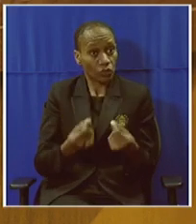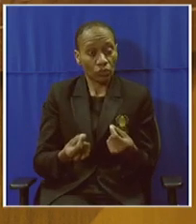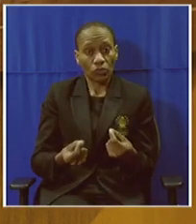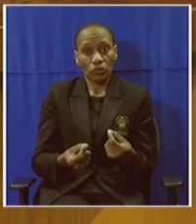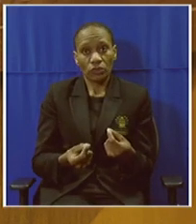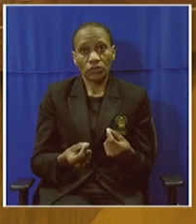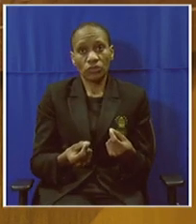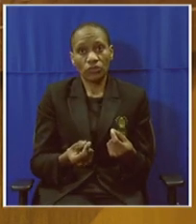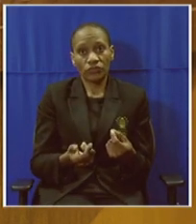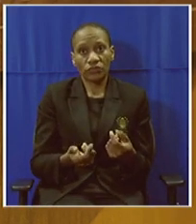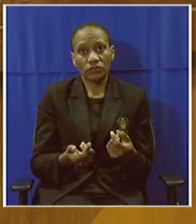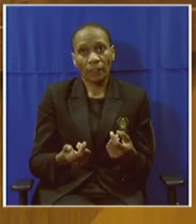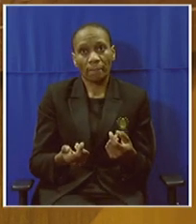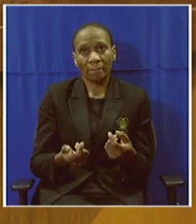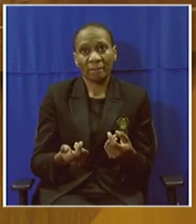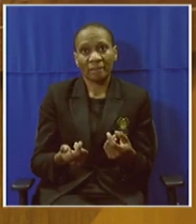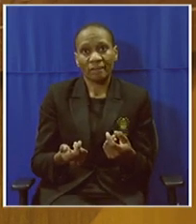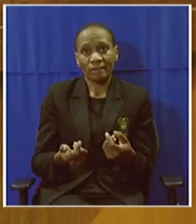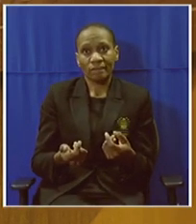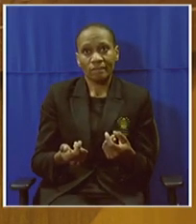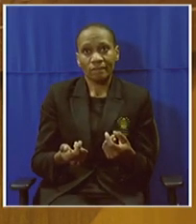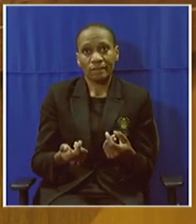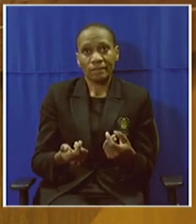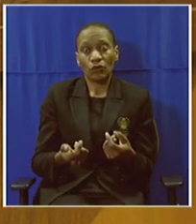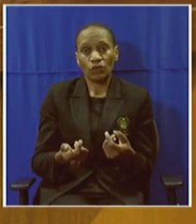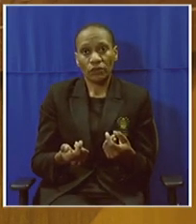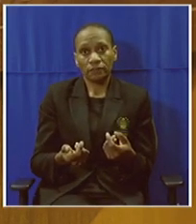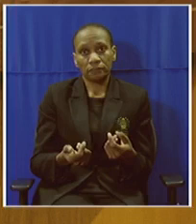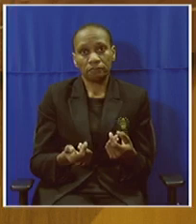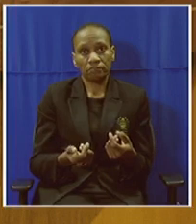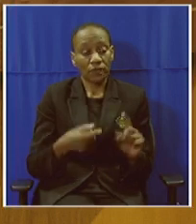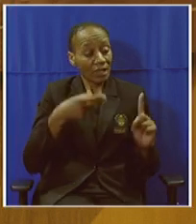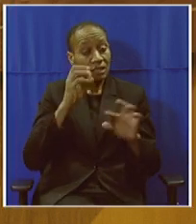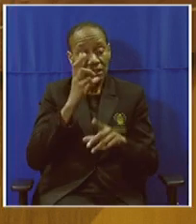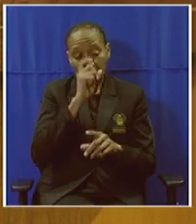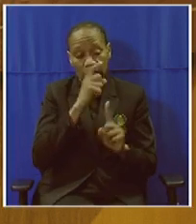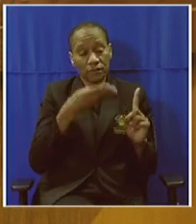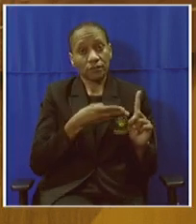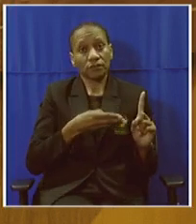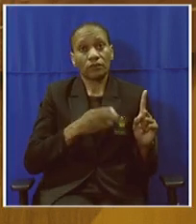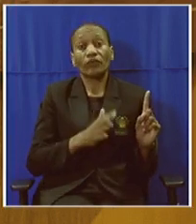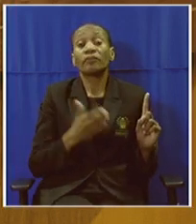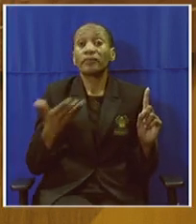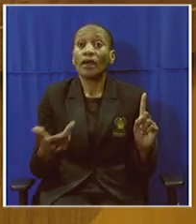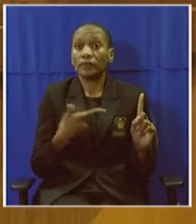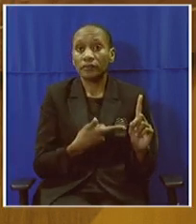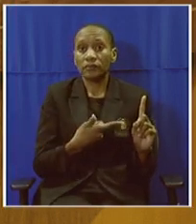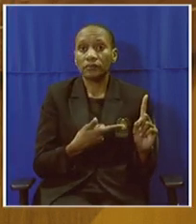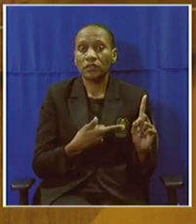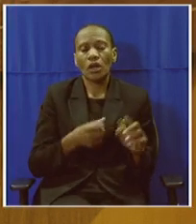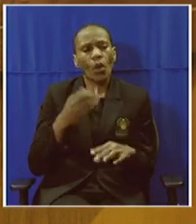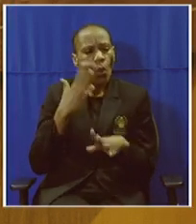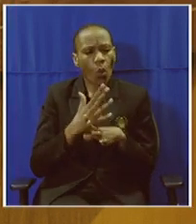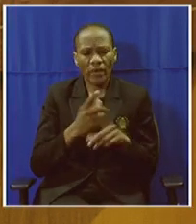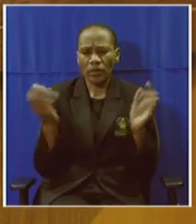Udadewethu Honorable Bavelile Hlongwa served in many leadership positions where she was exposed to working with a number